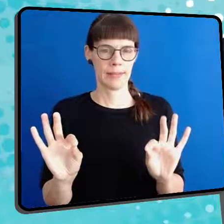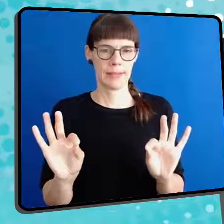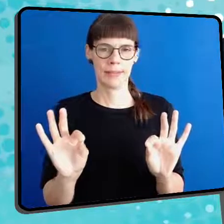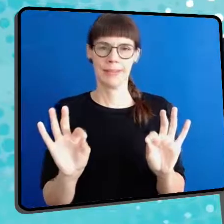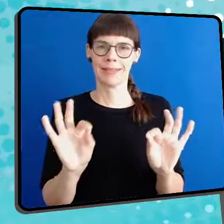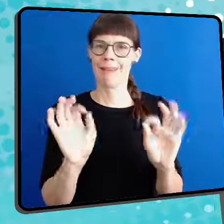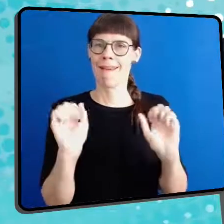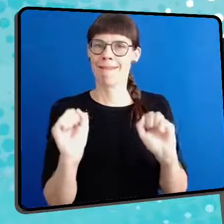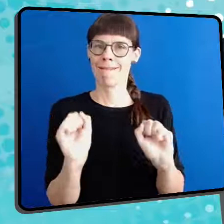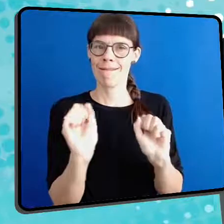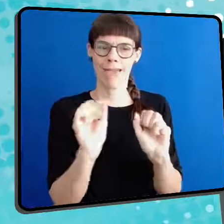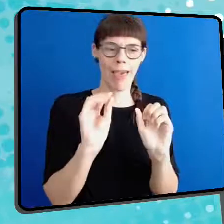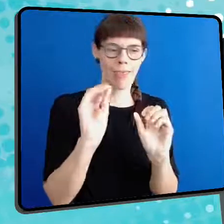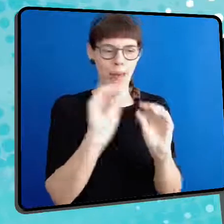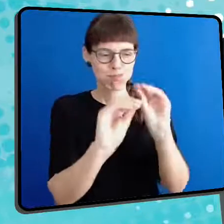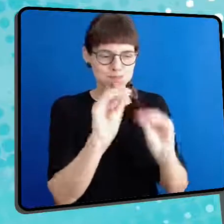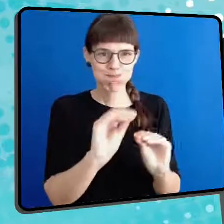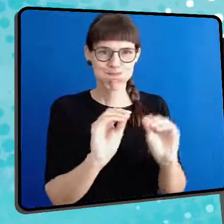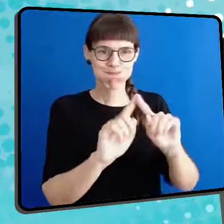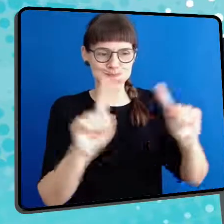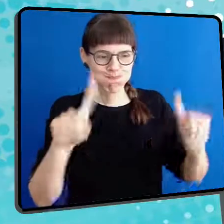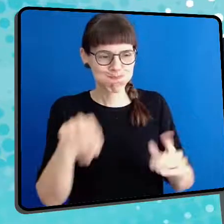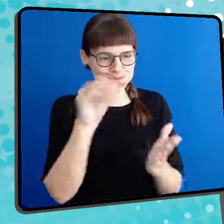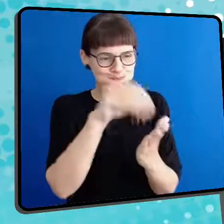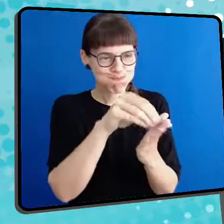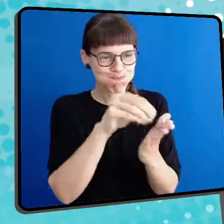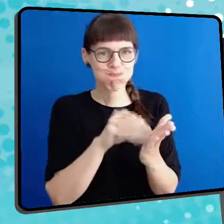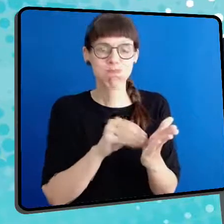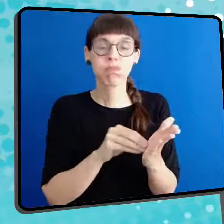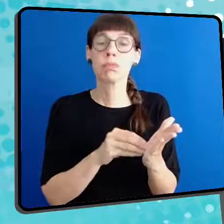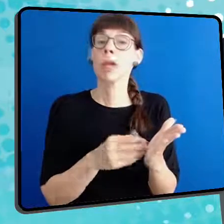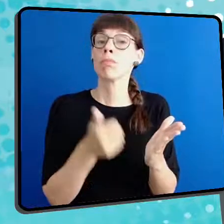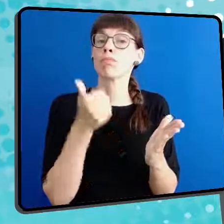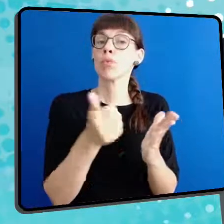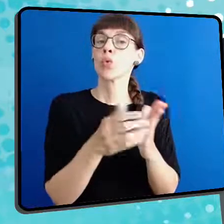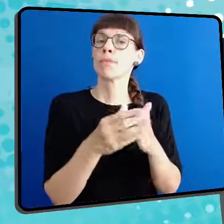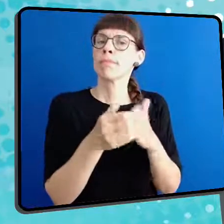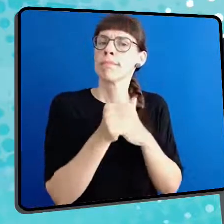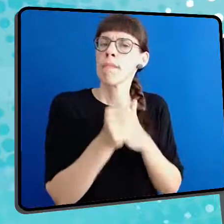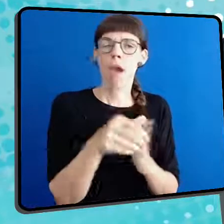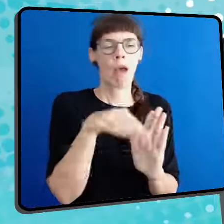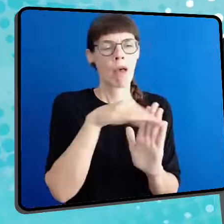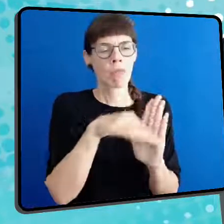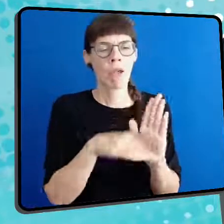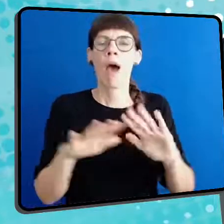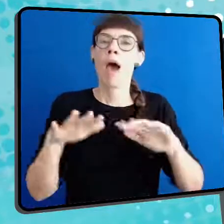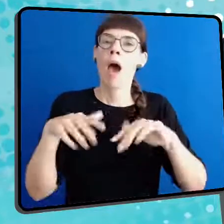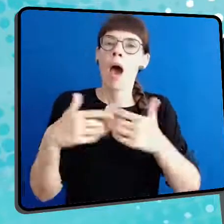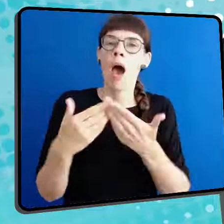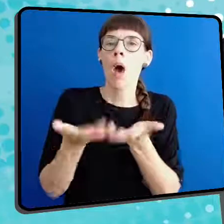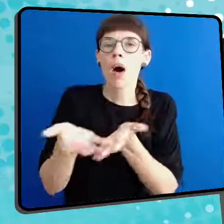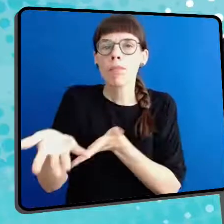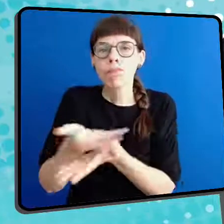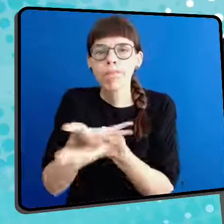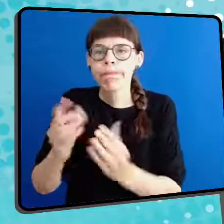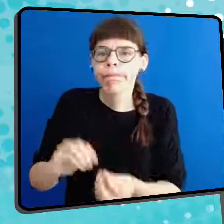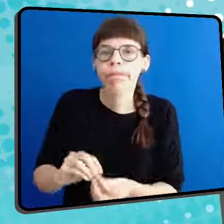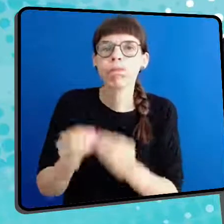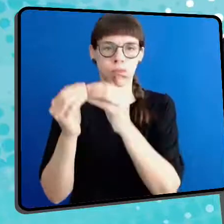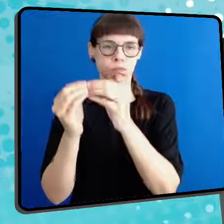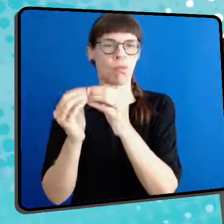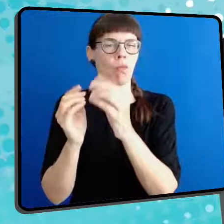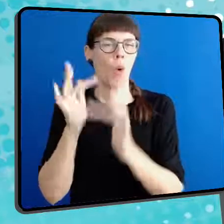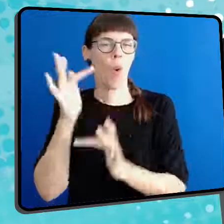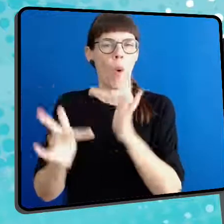and show the best guideline on how to design a conversation for a chatbot or a virtual agent. So it